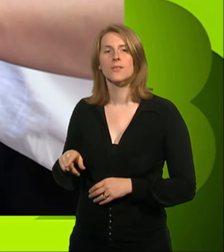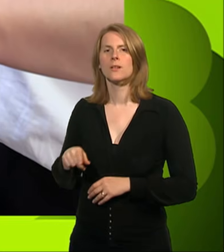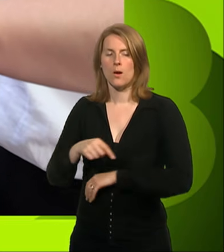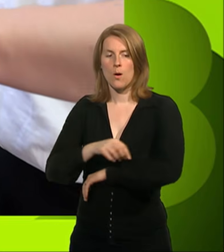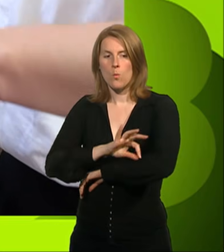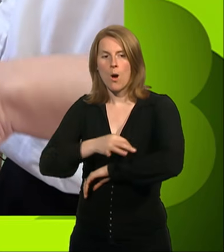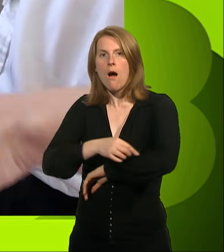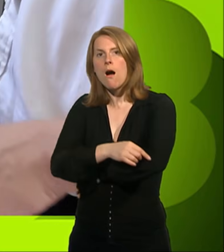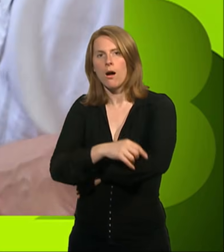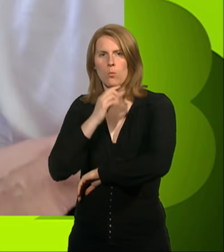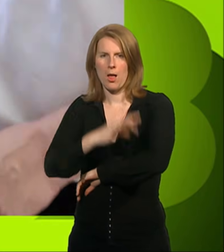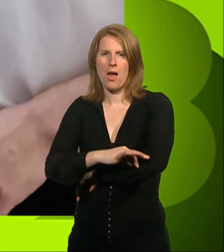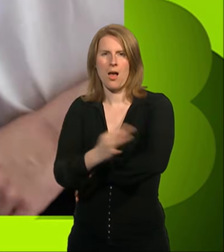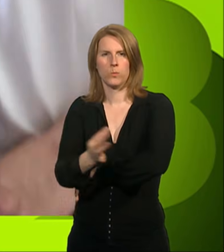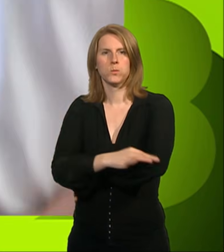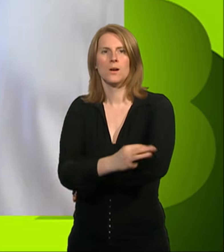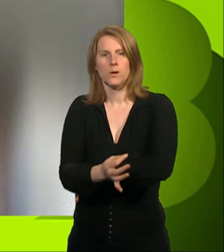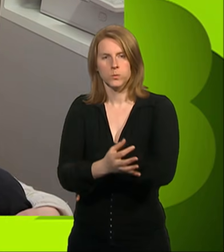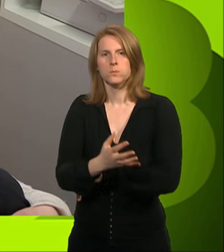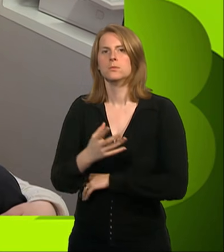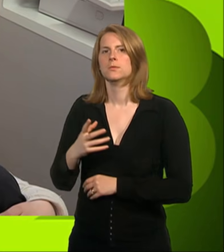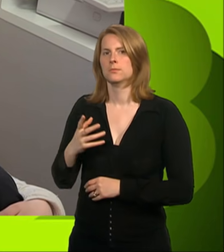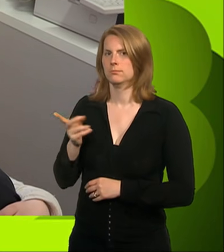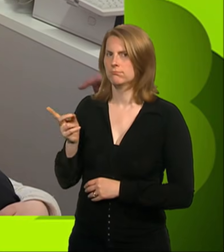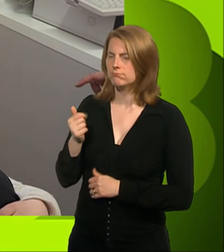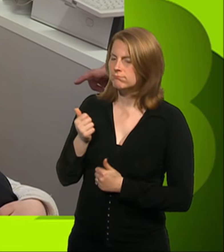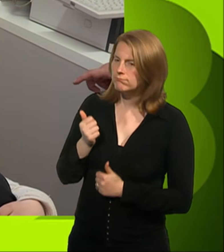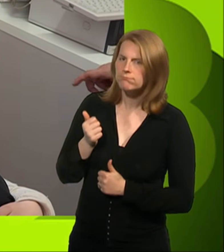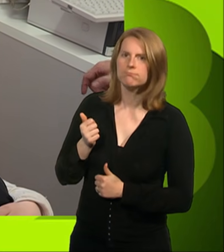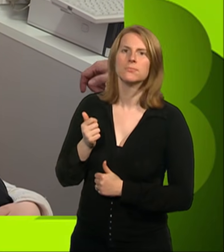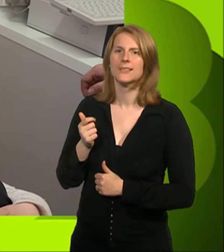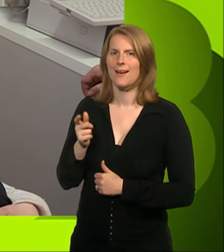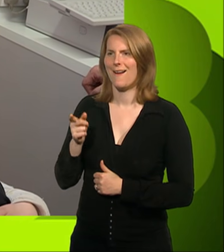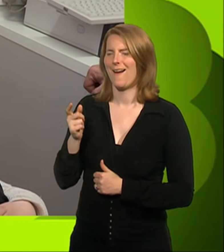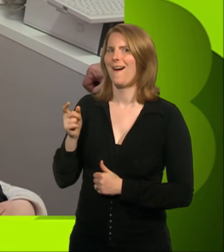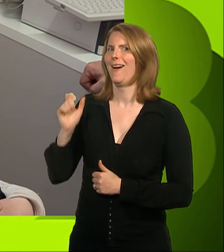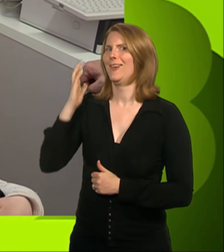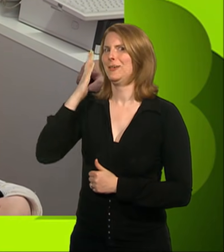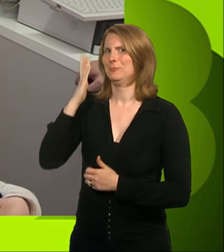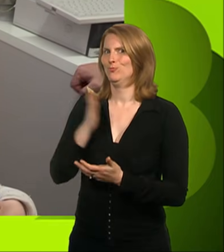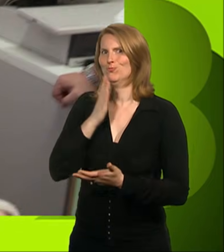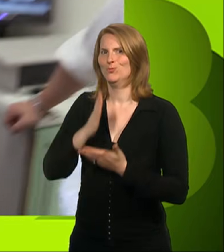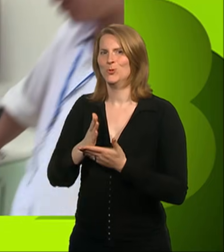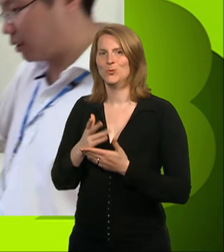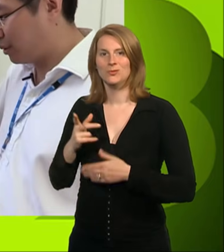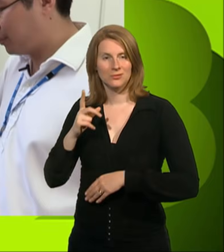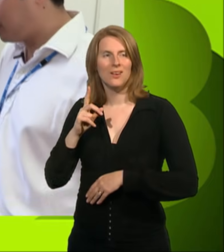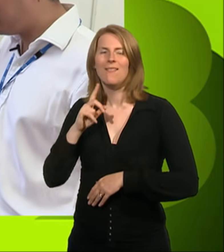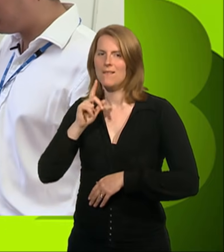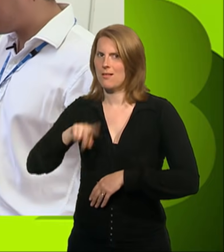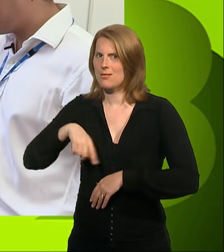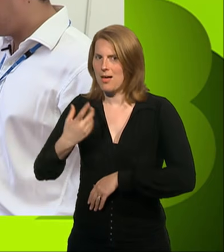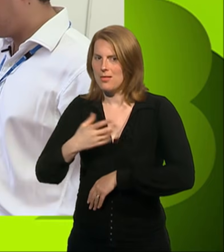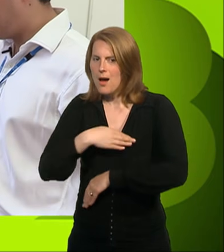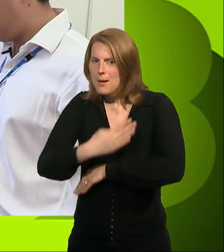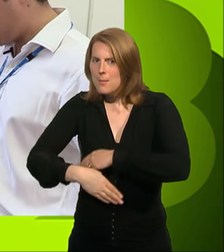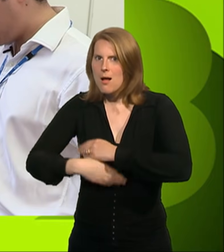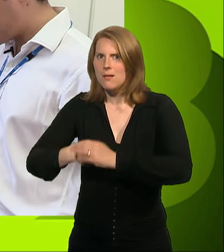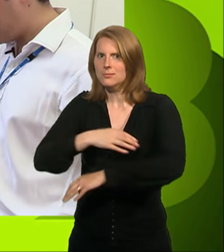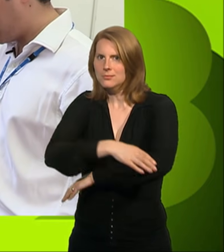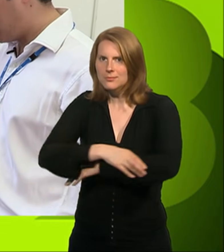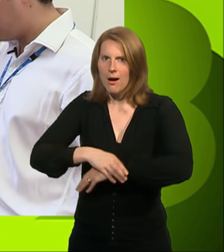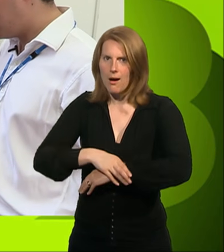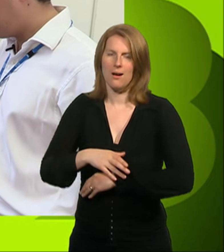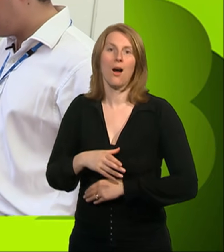the best news ever, his dream news, in fact. We're going to have to put you into another plaster, okay? So I'm going to get a full cast?